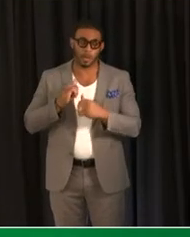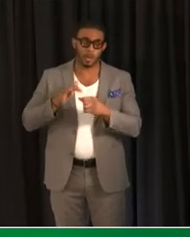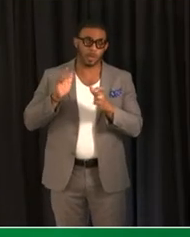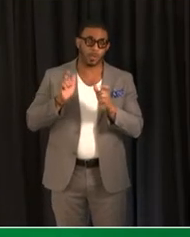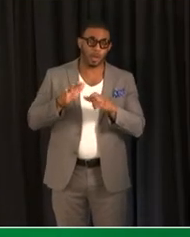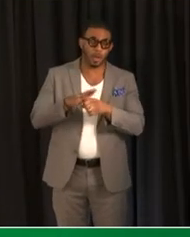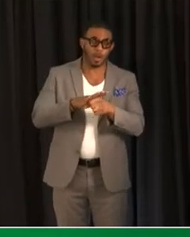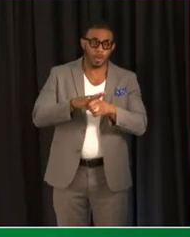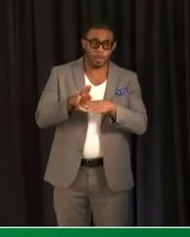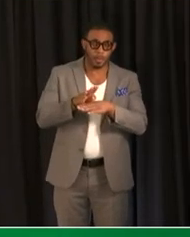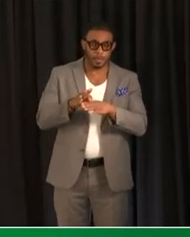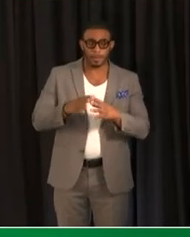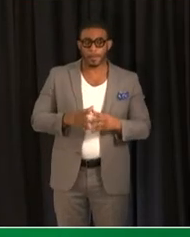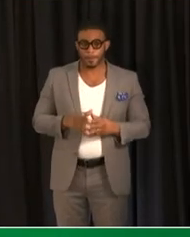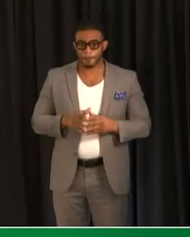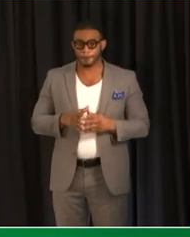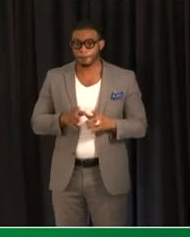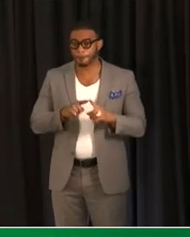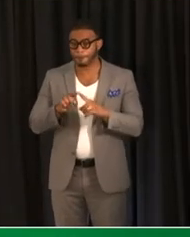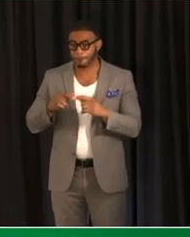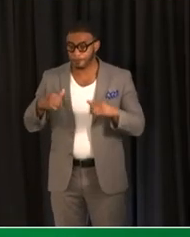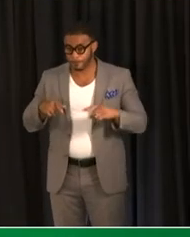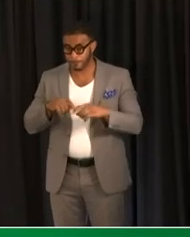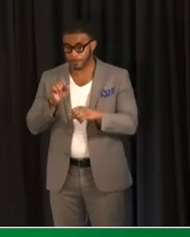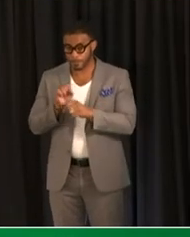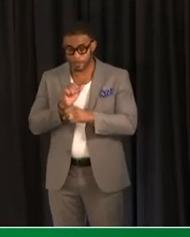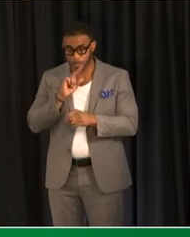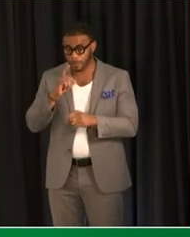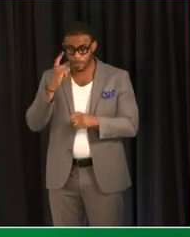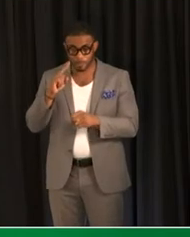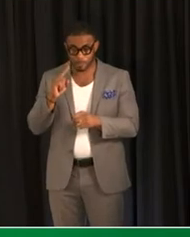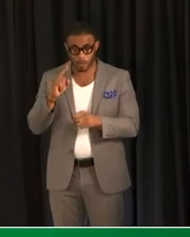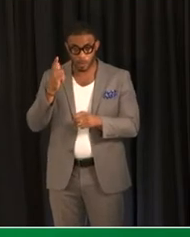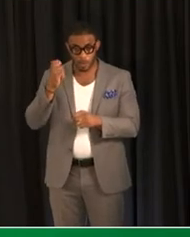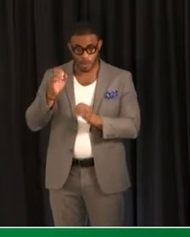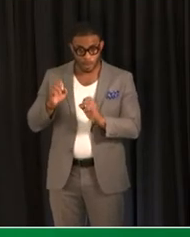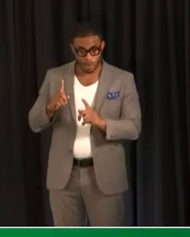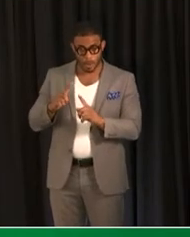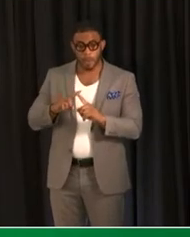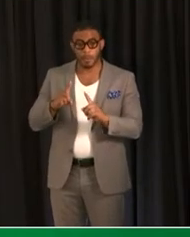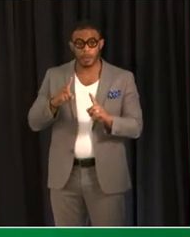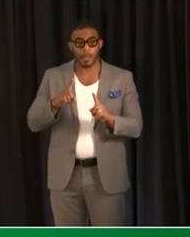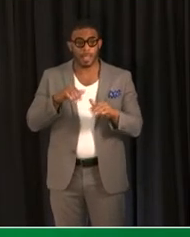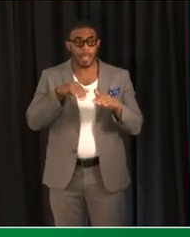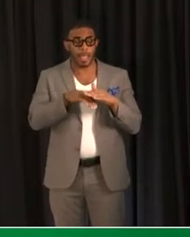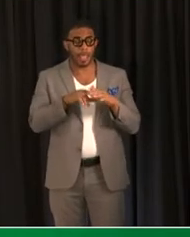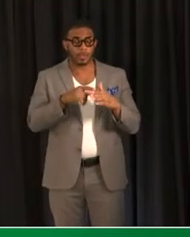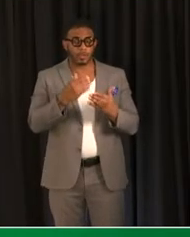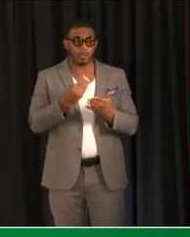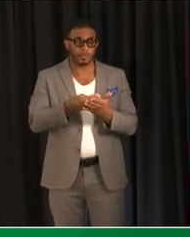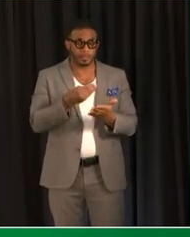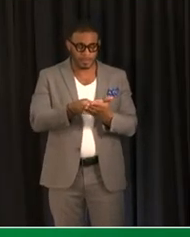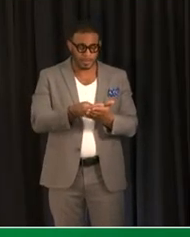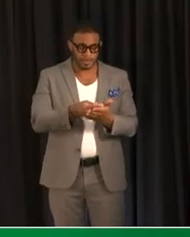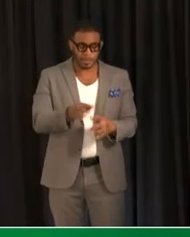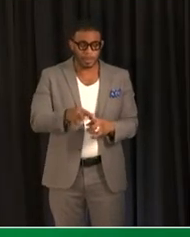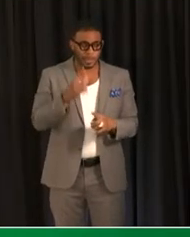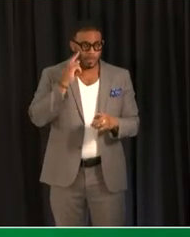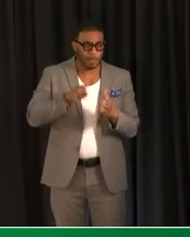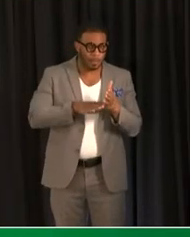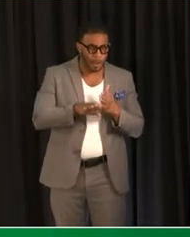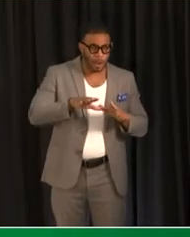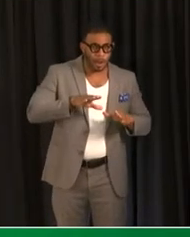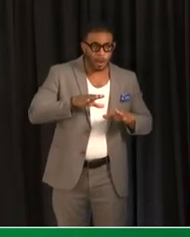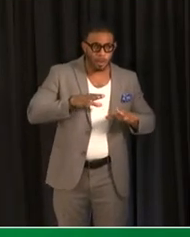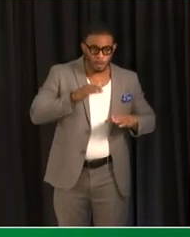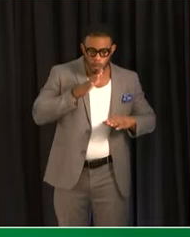our small and local businesses as we work not just for grant opportunities, but access to capital, particularly